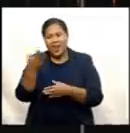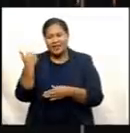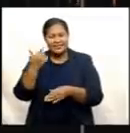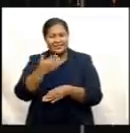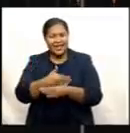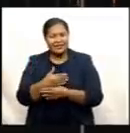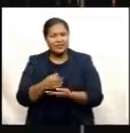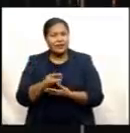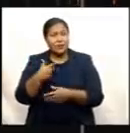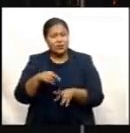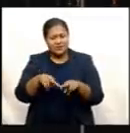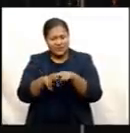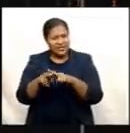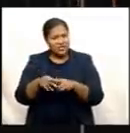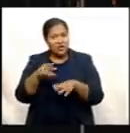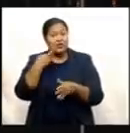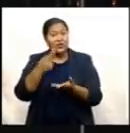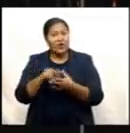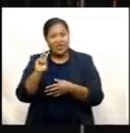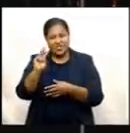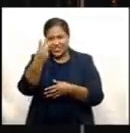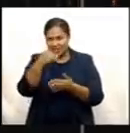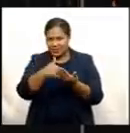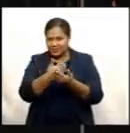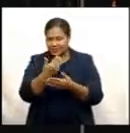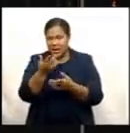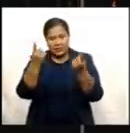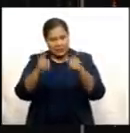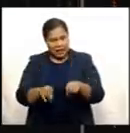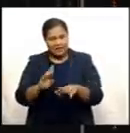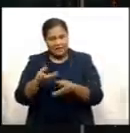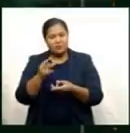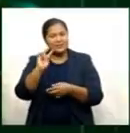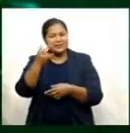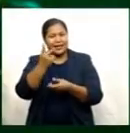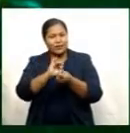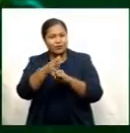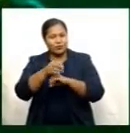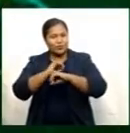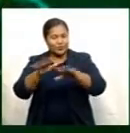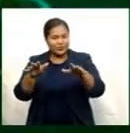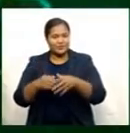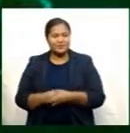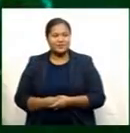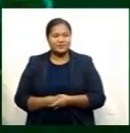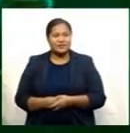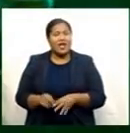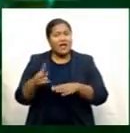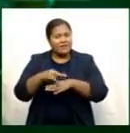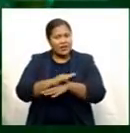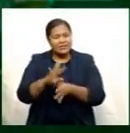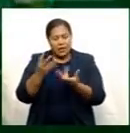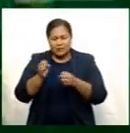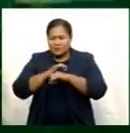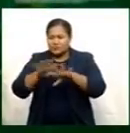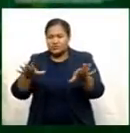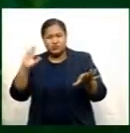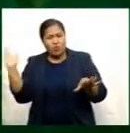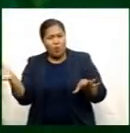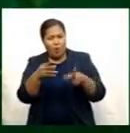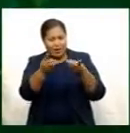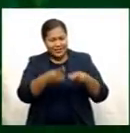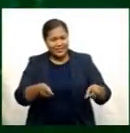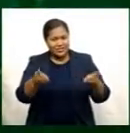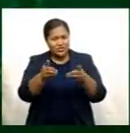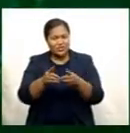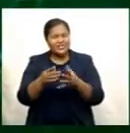Fiji recording its third death from the second wave. Ritika Pratap reports. The virus has now spread to all districts in Vitilevu apart